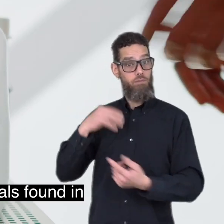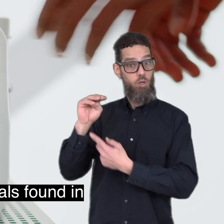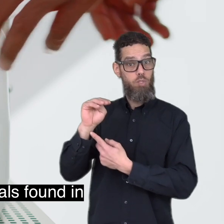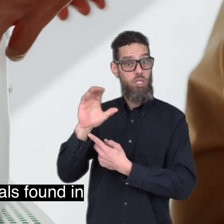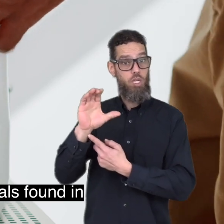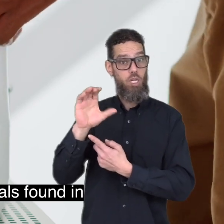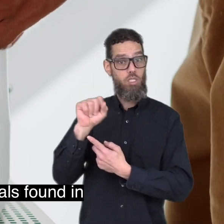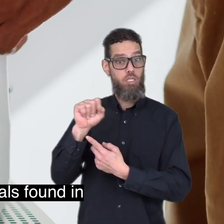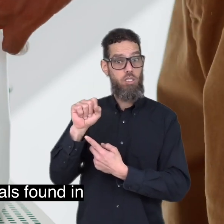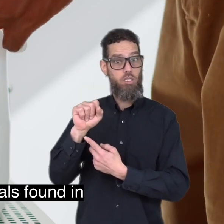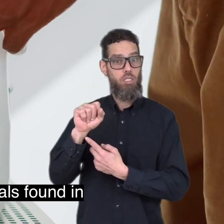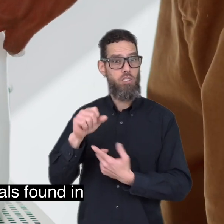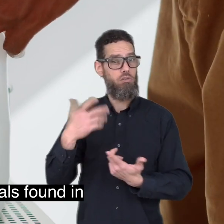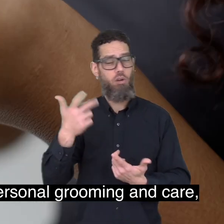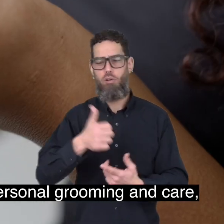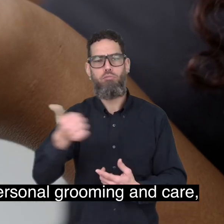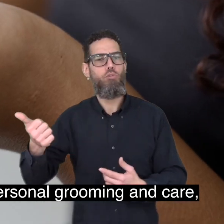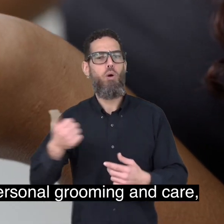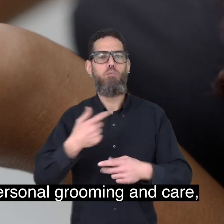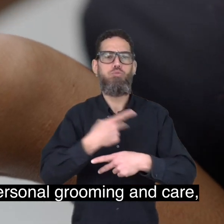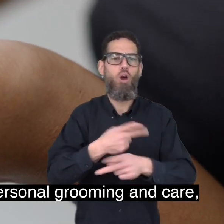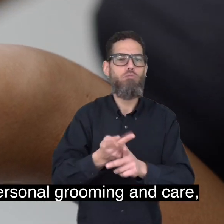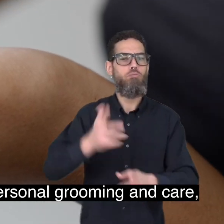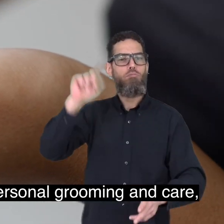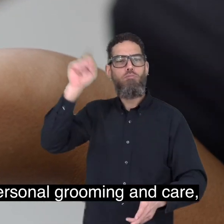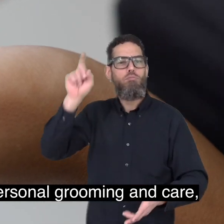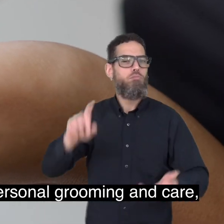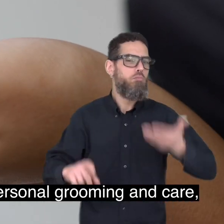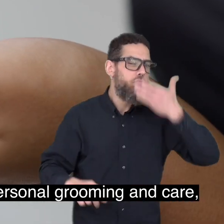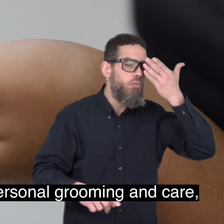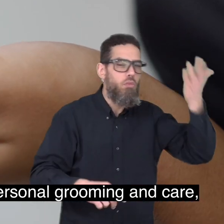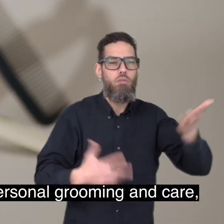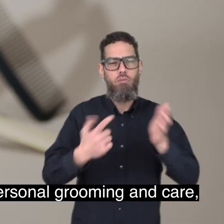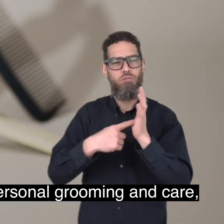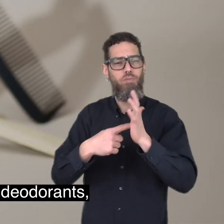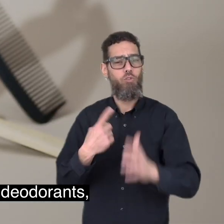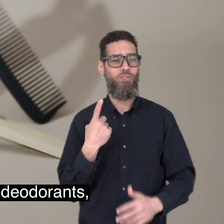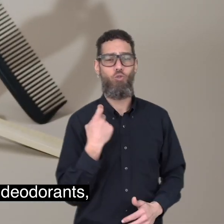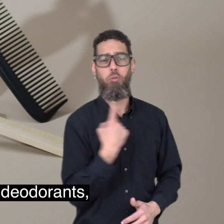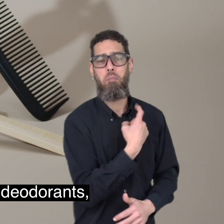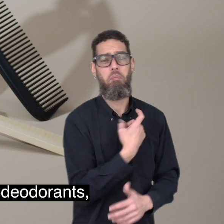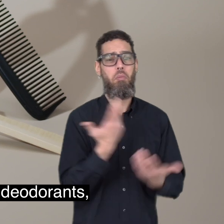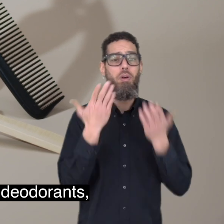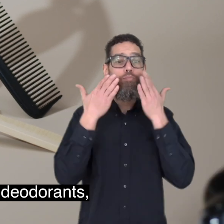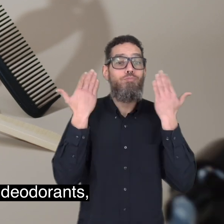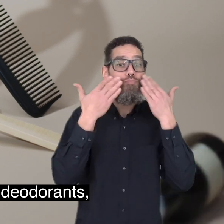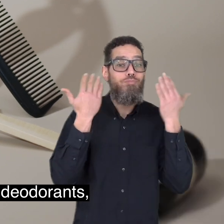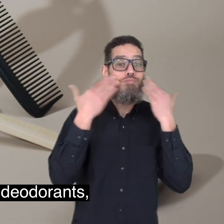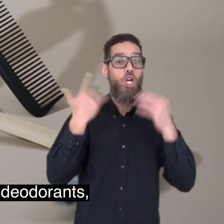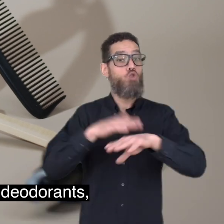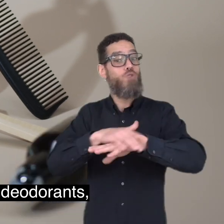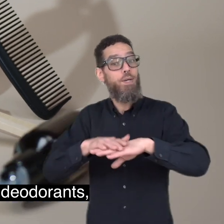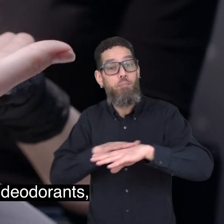in commonly used scented products, such as those used for personal grooming and care, including perfumes,